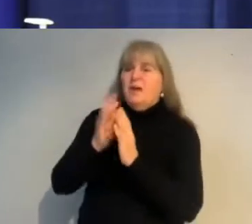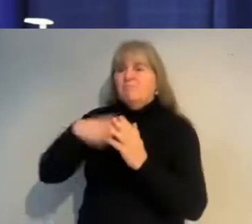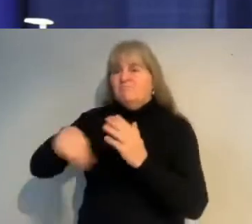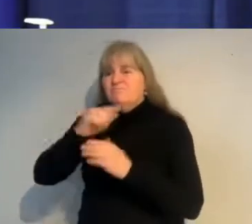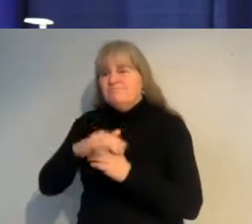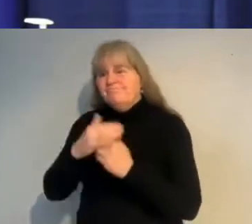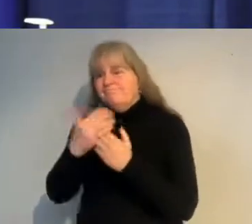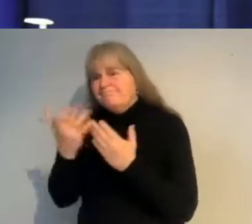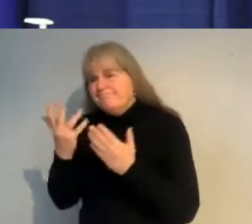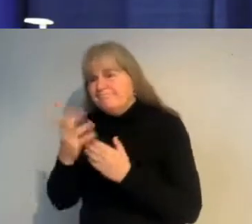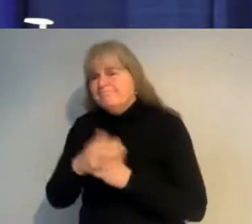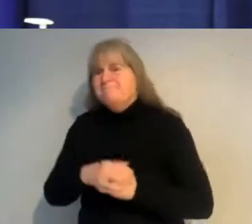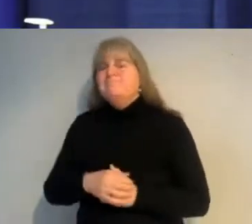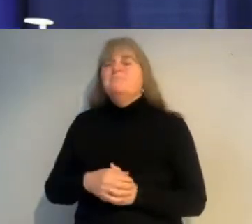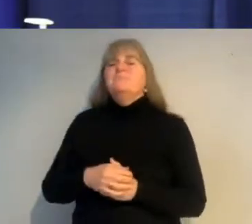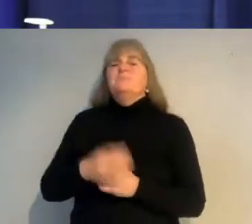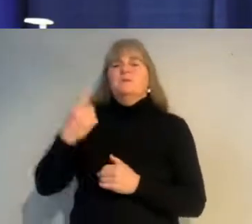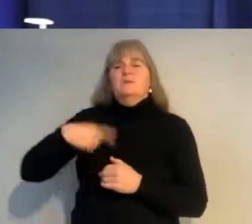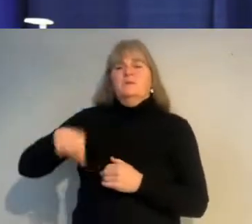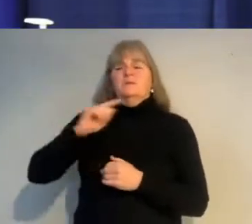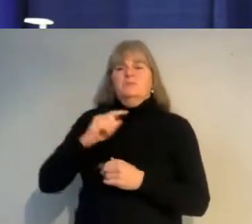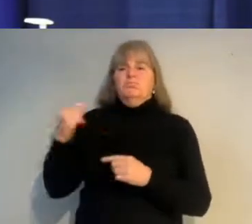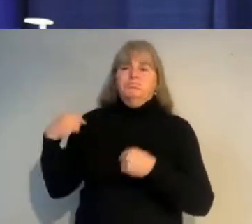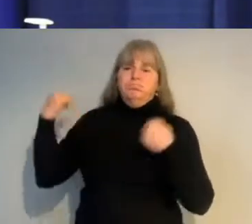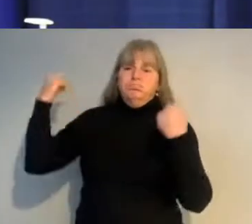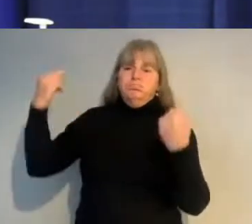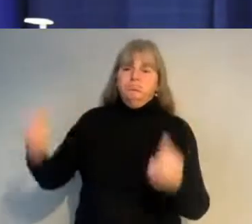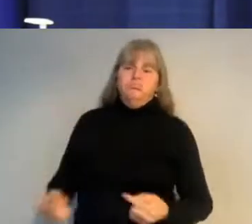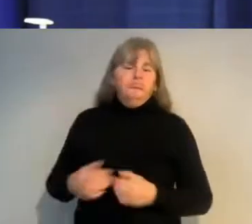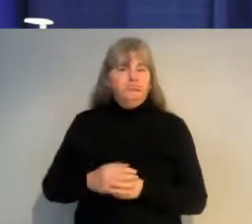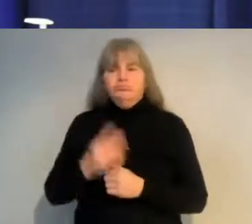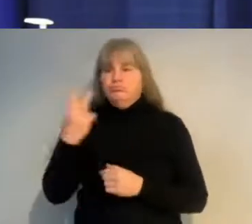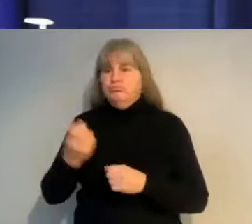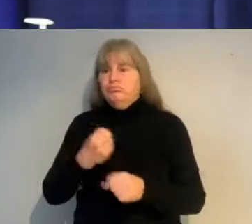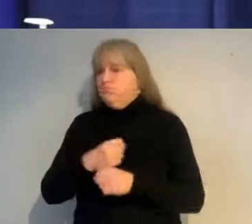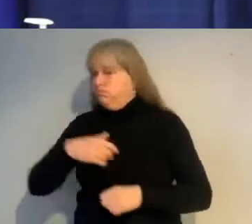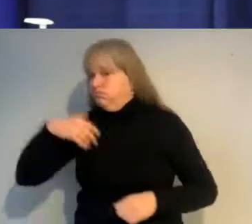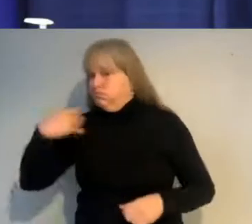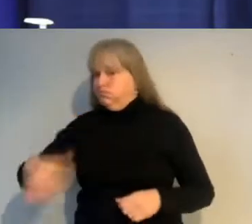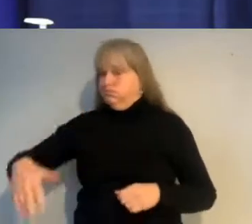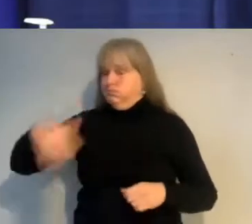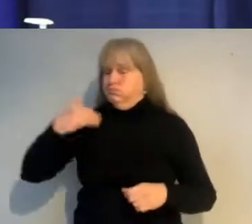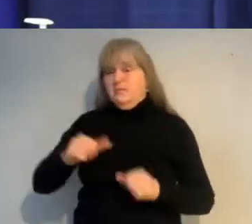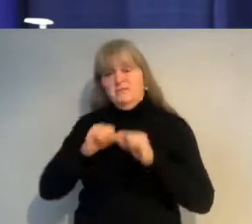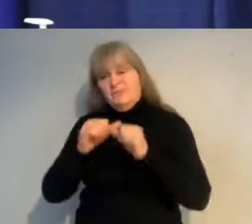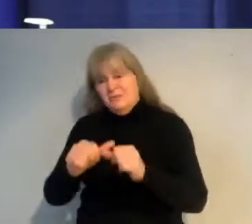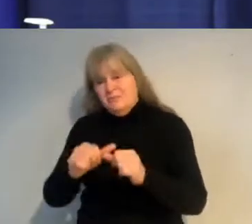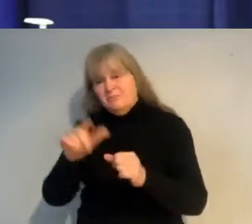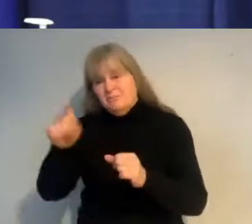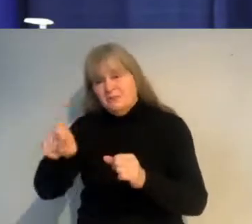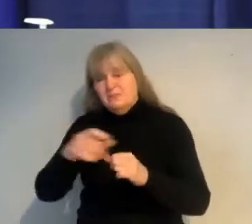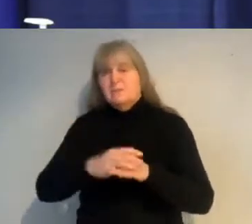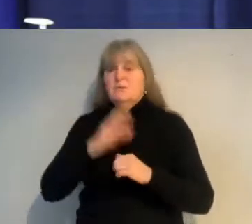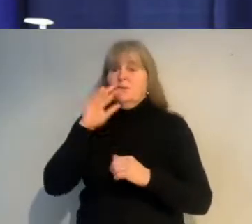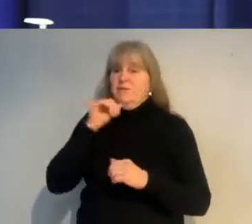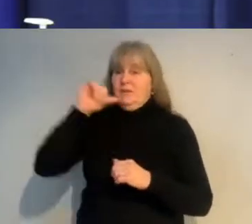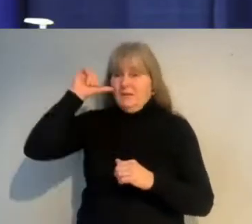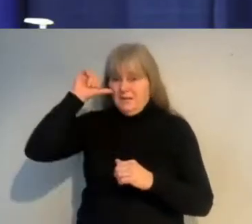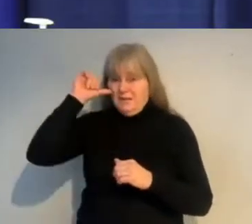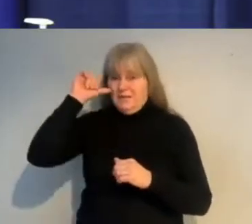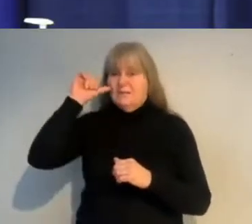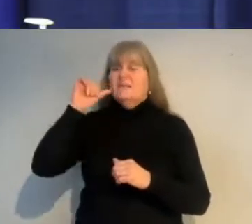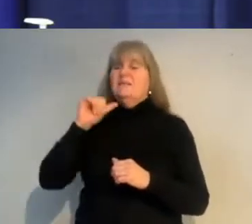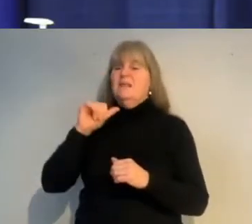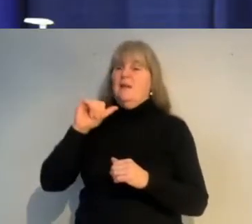We have been through an awful lot over the last 2 years, and we need to keep going. Yesterday marks the